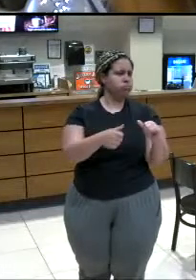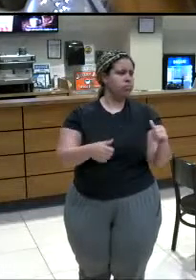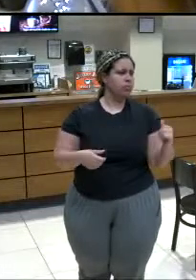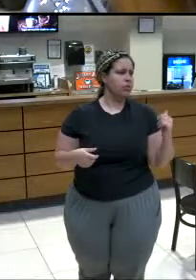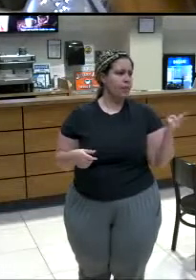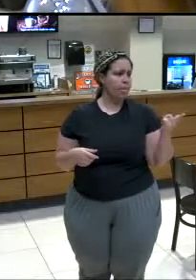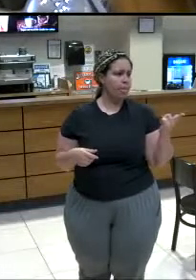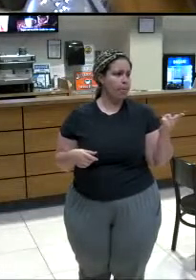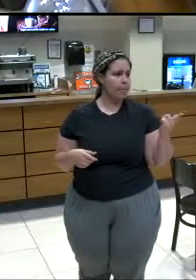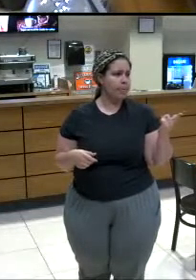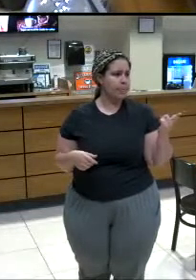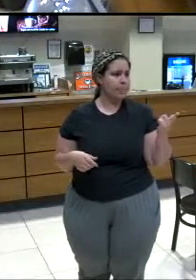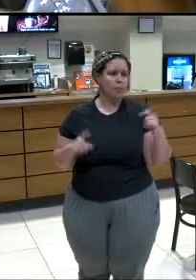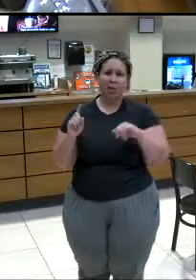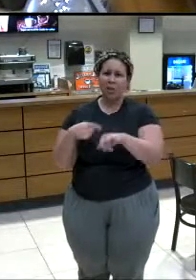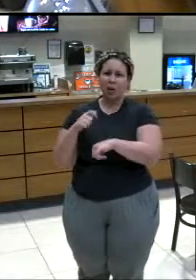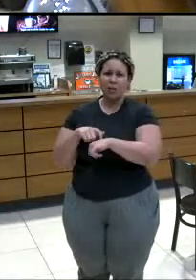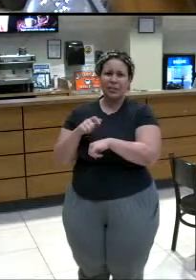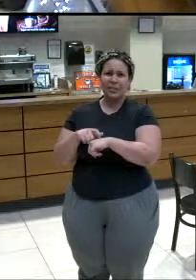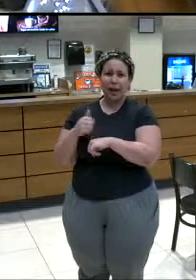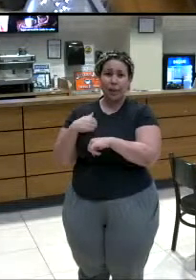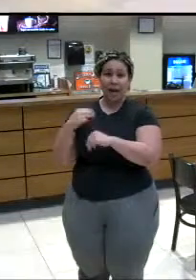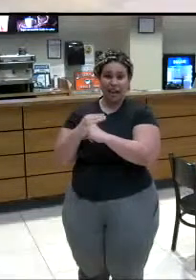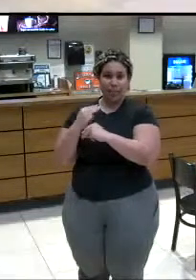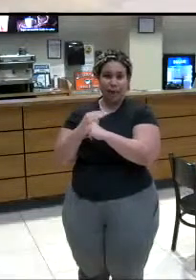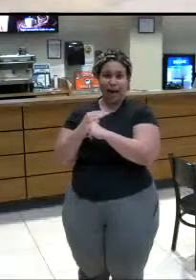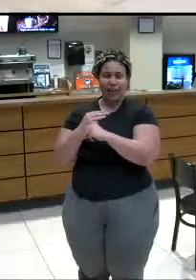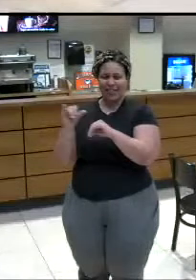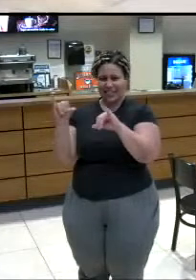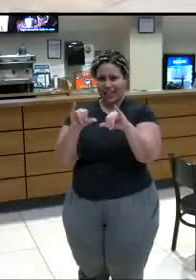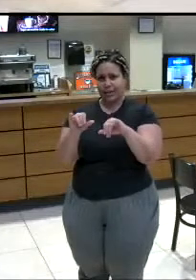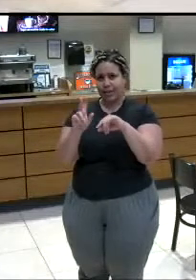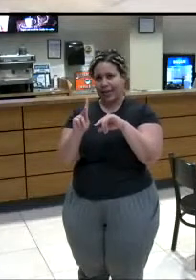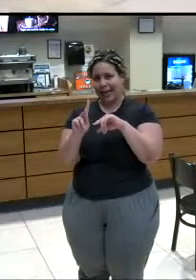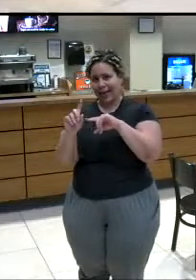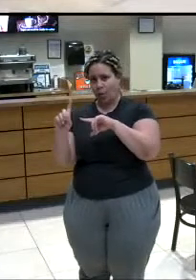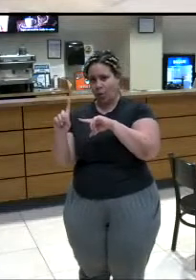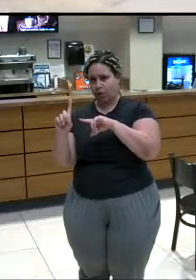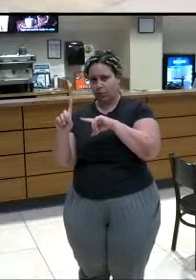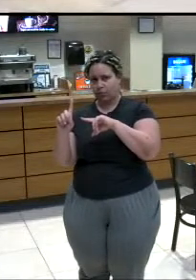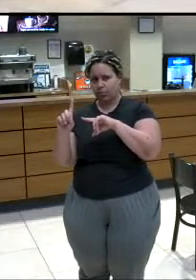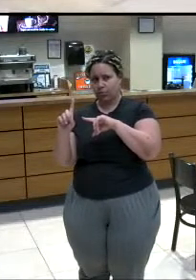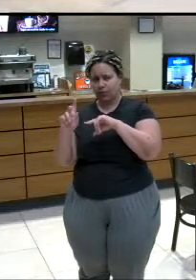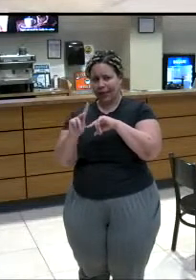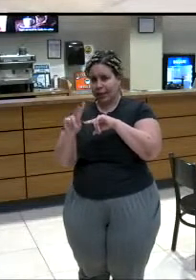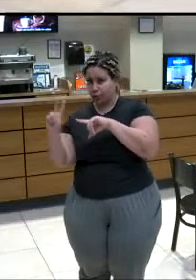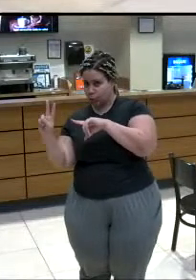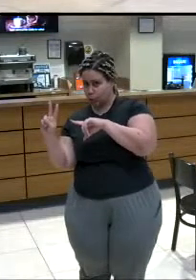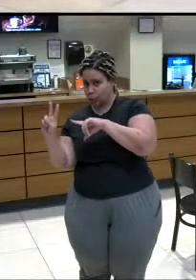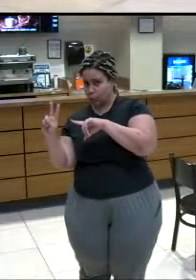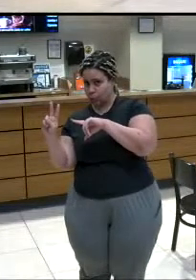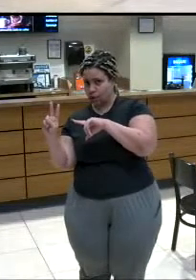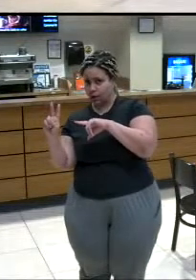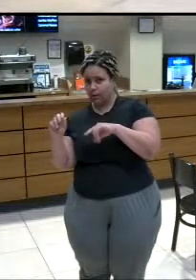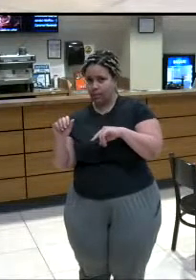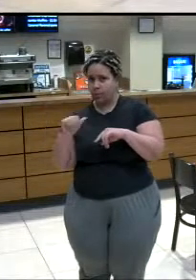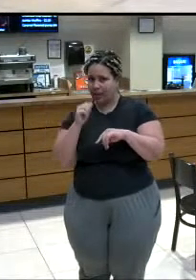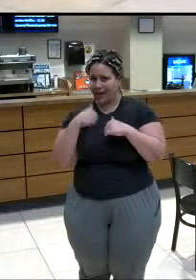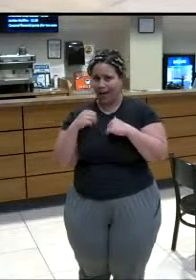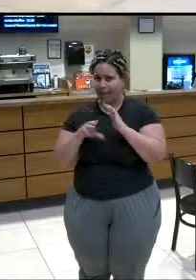while we had math standards like K1, K1, 2, but we didn't even have a curriculum